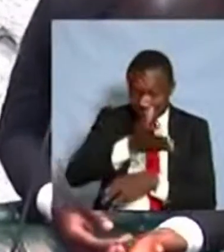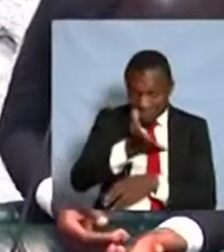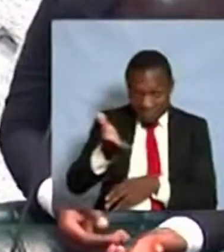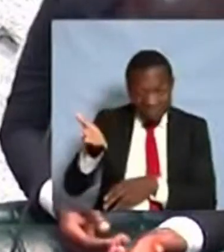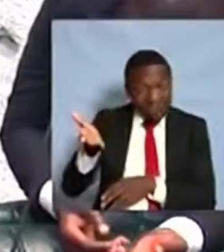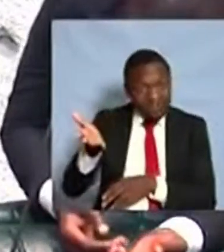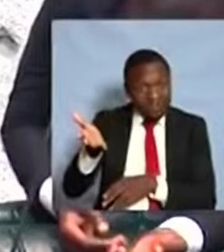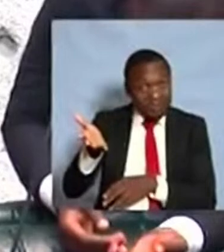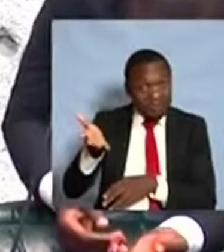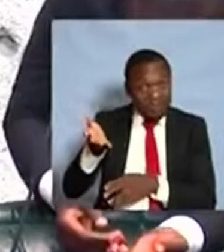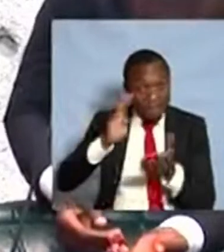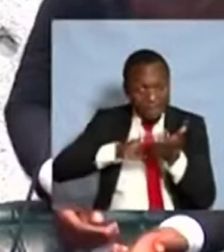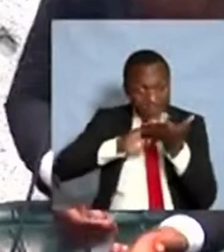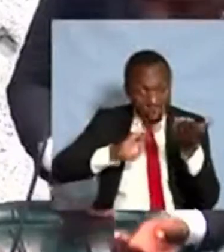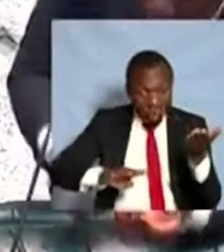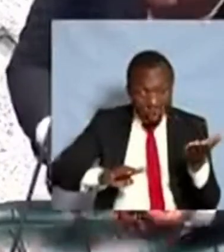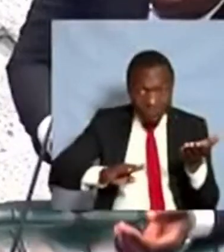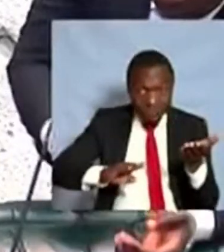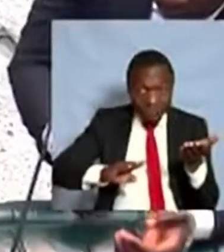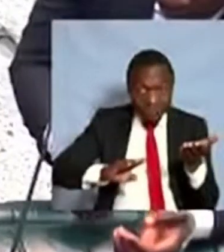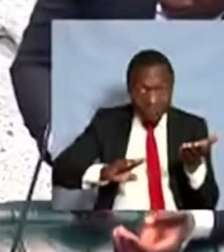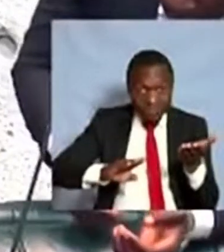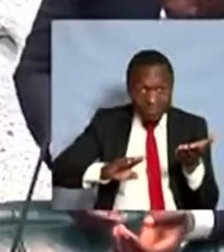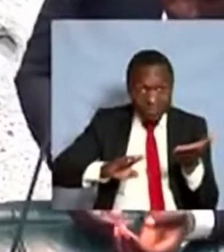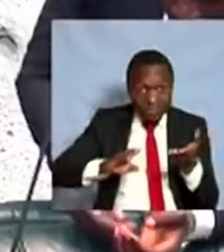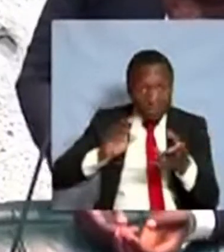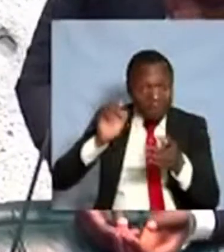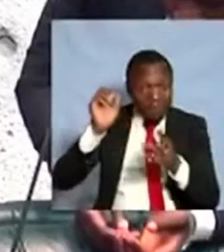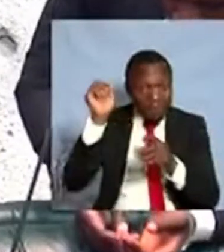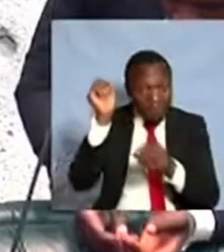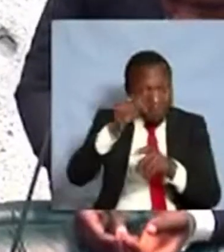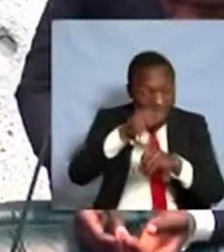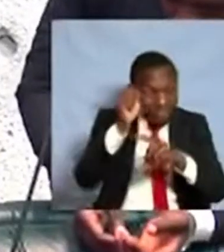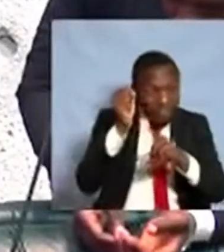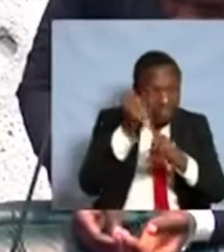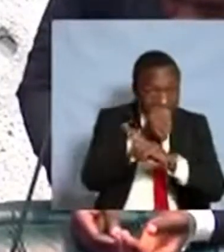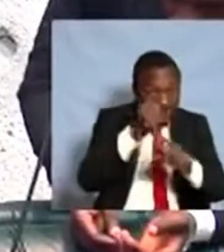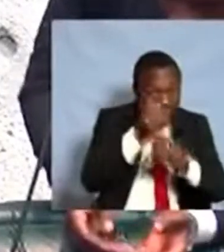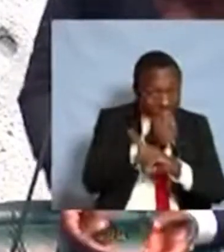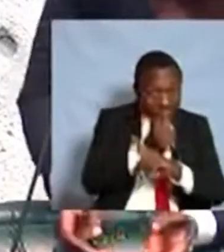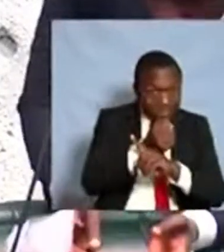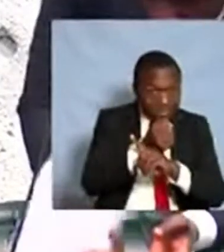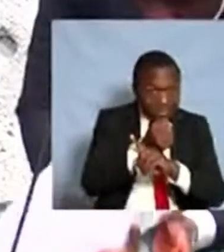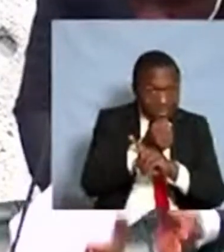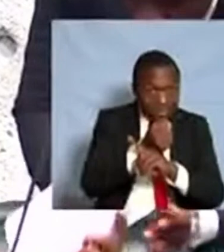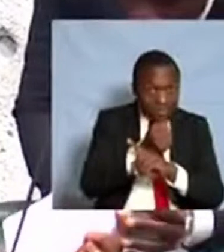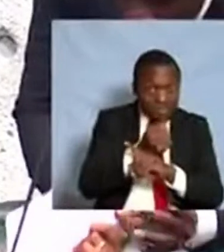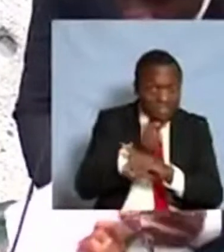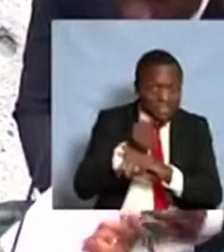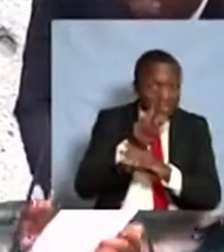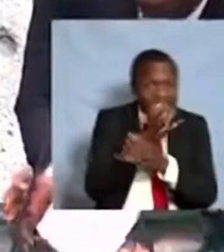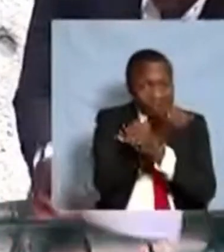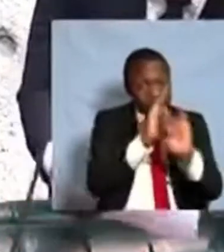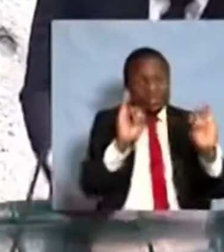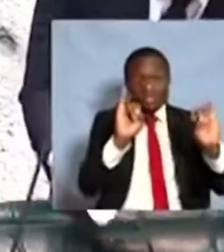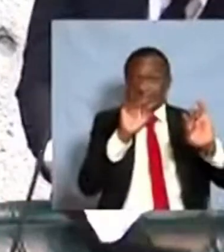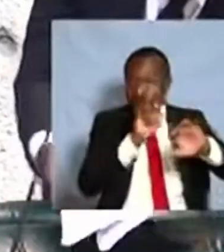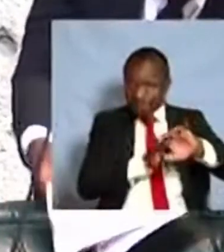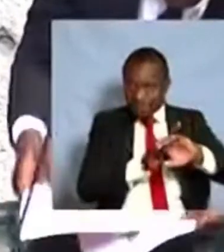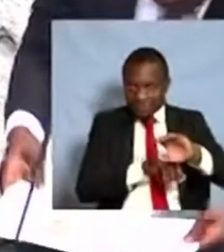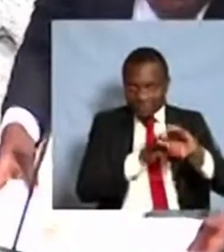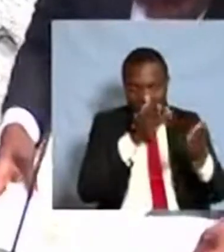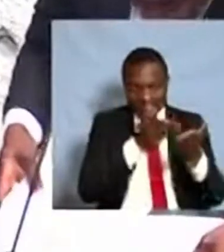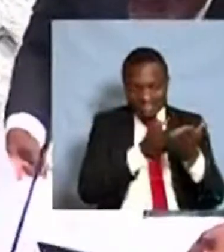perceived to be liberators or fighters of the colonial leaders during that time. This